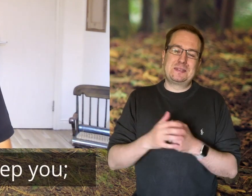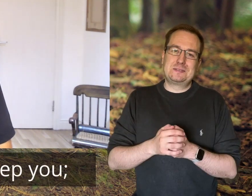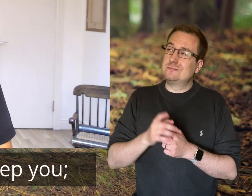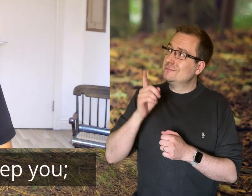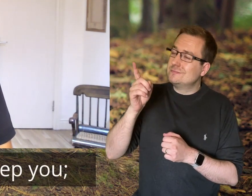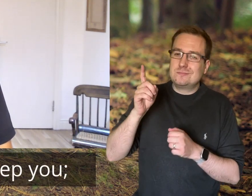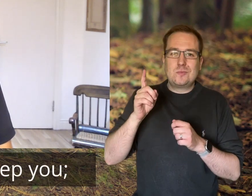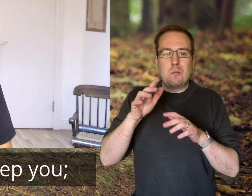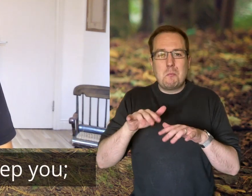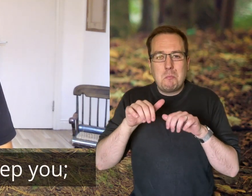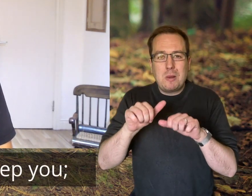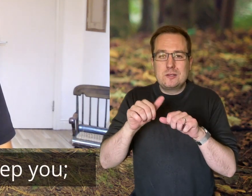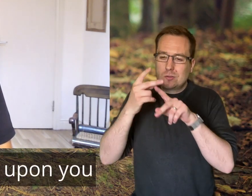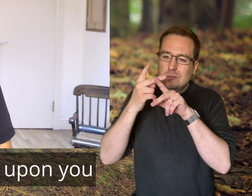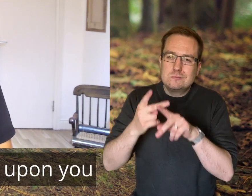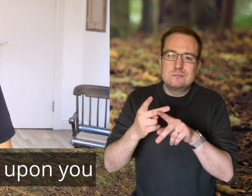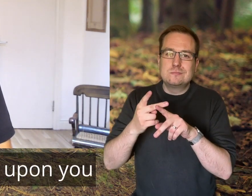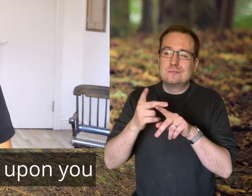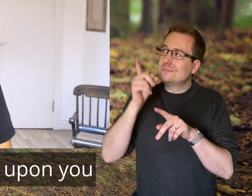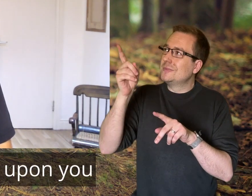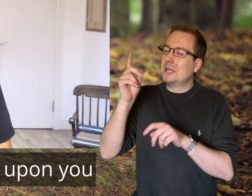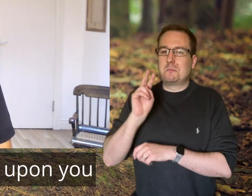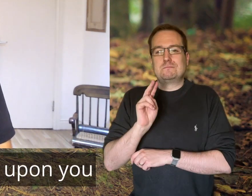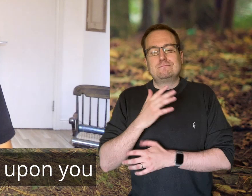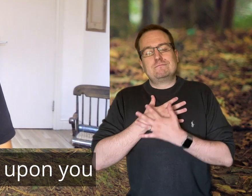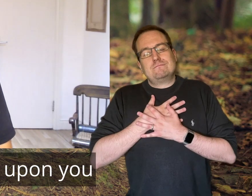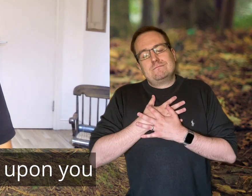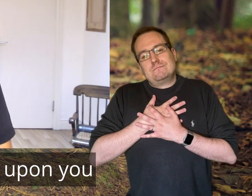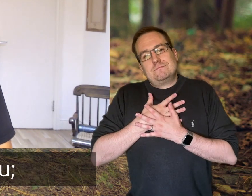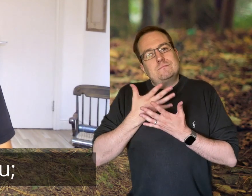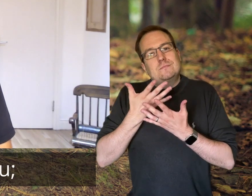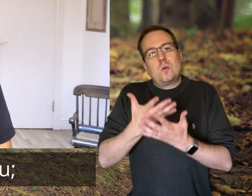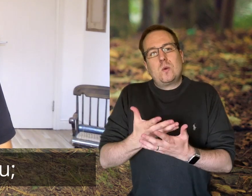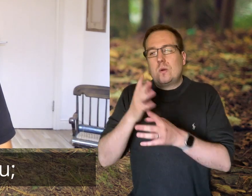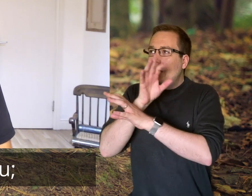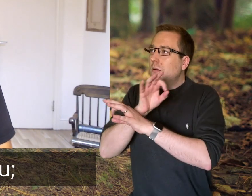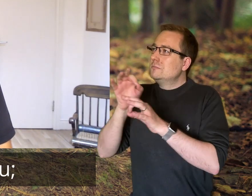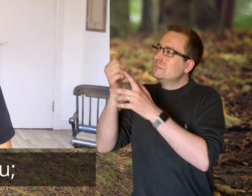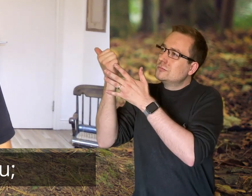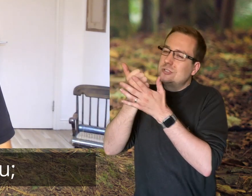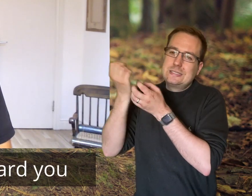Lord bless you and keep you. The Lord make his face shine upon you and be